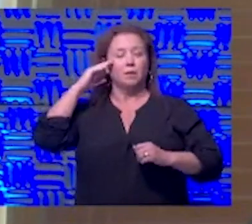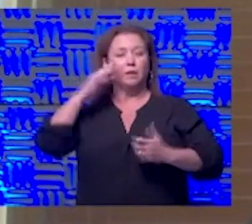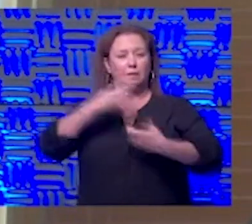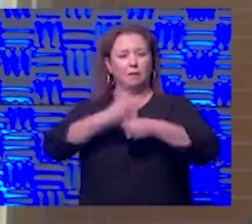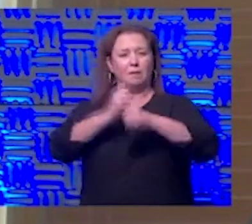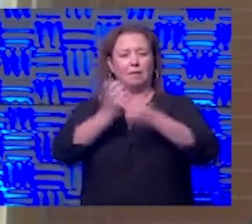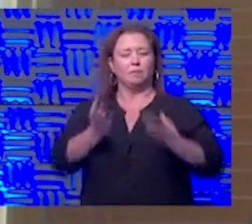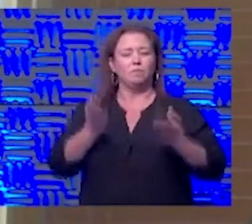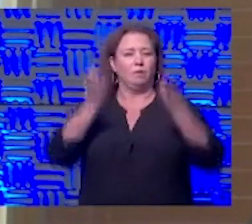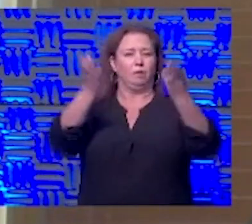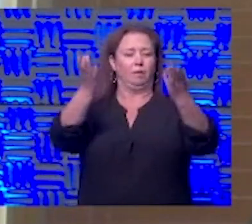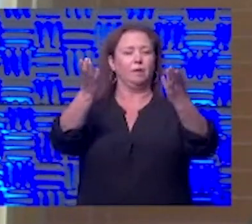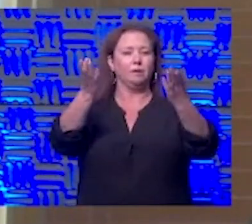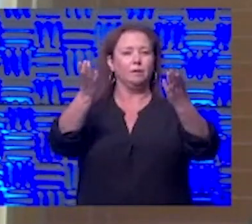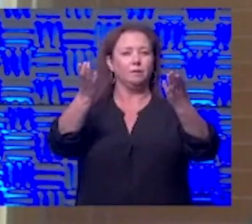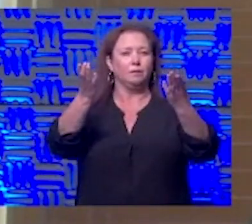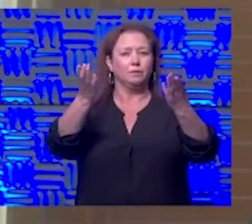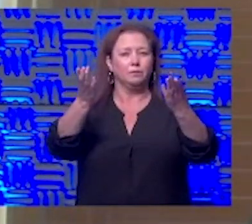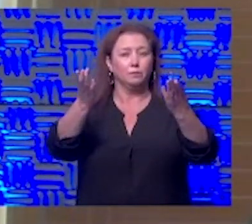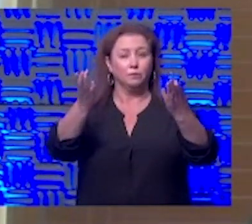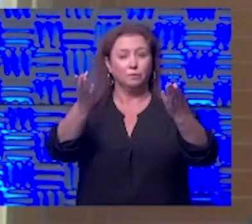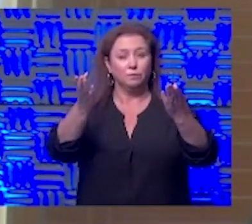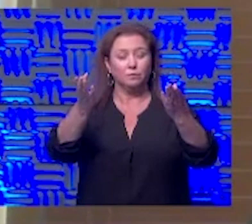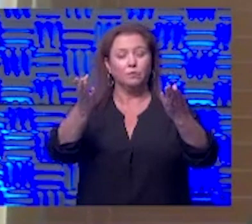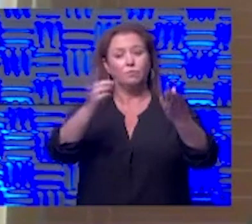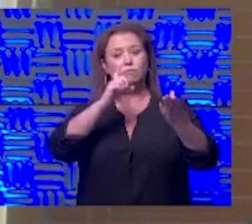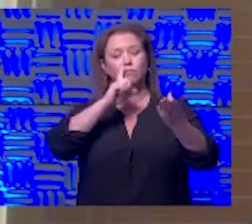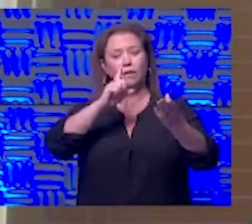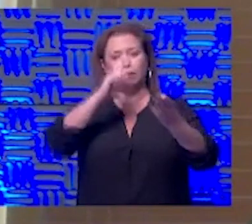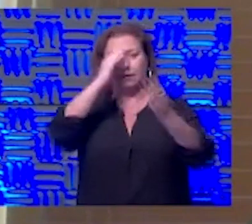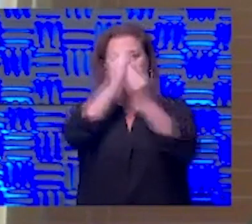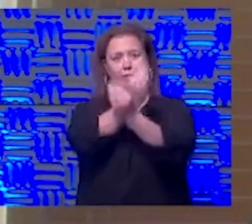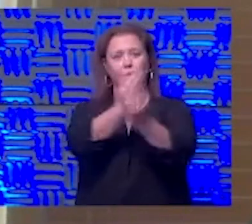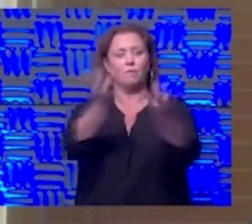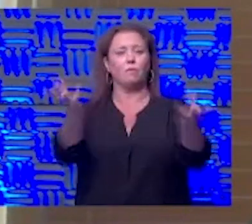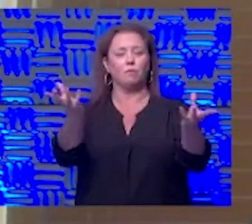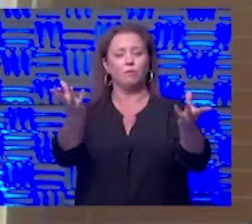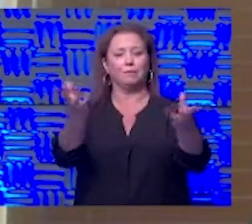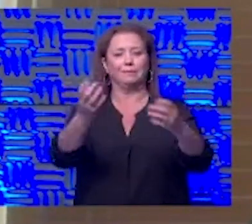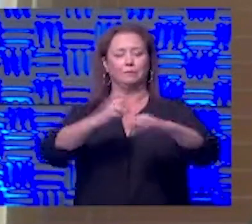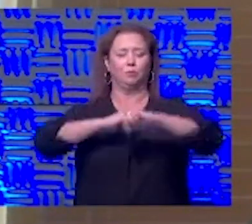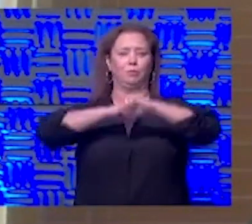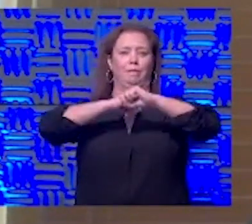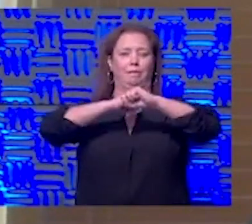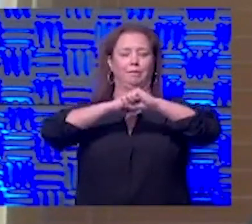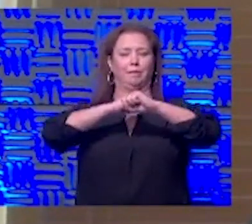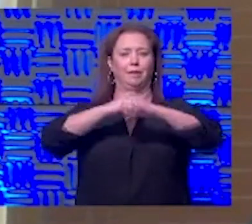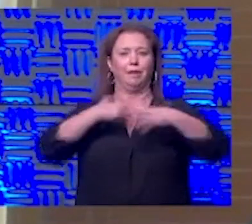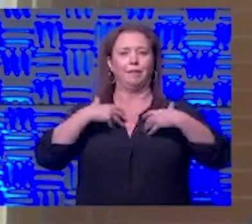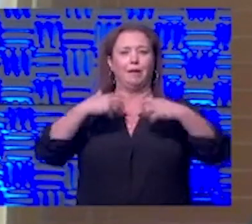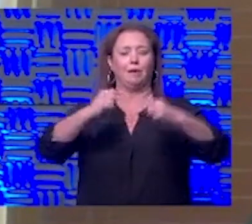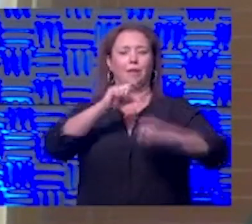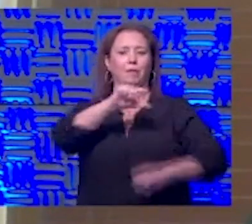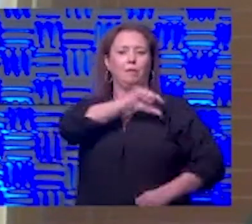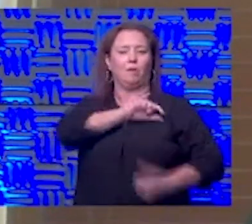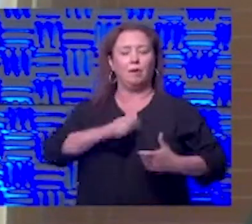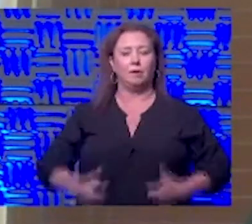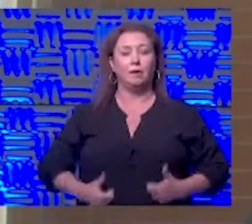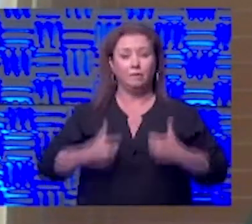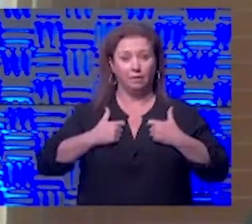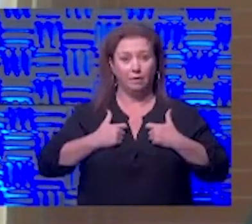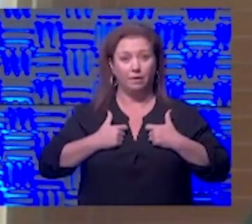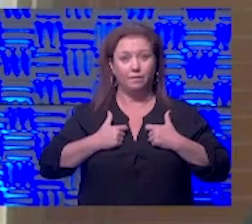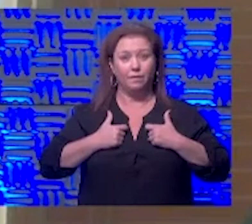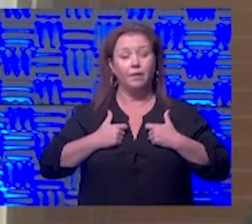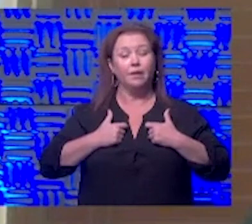some recommendations that would really inform the efforts to safeguard the health and the quality of life of